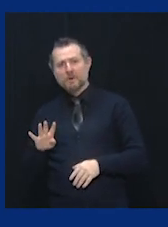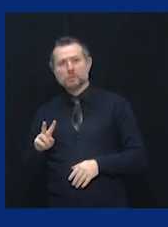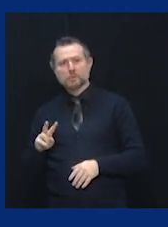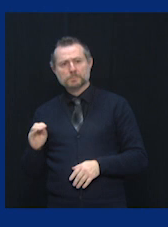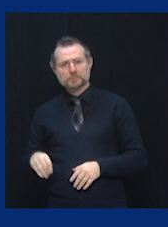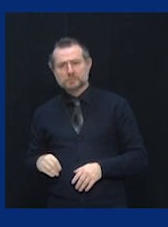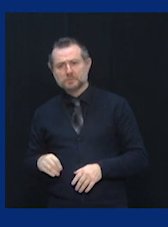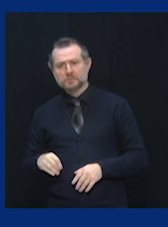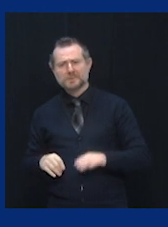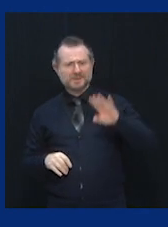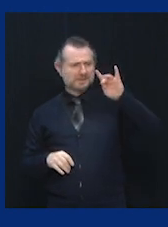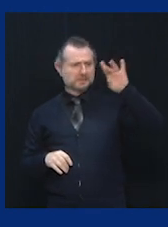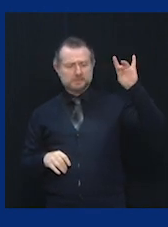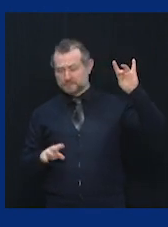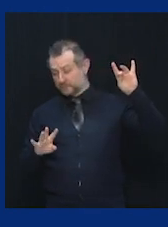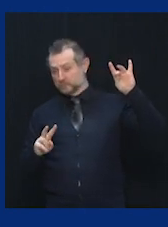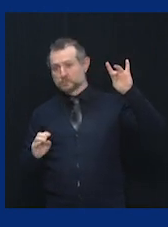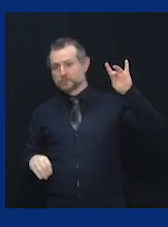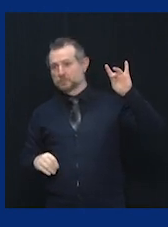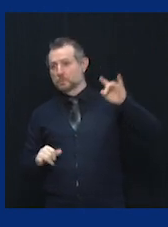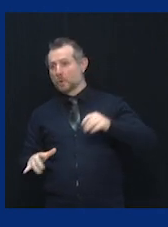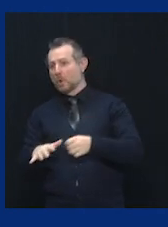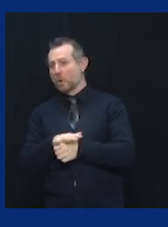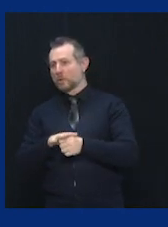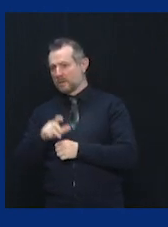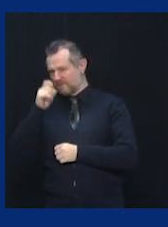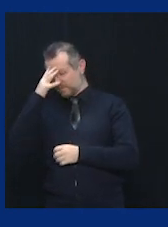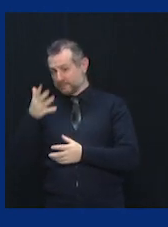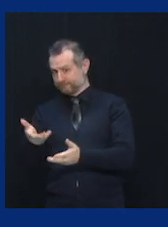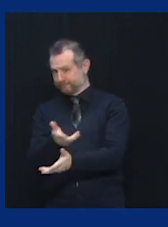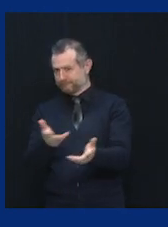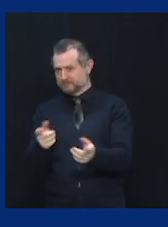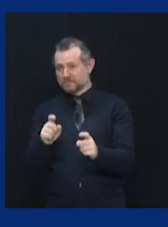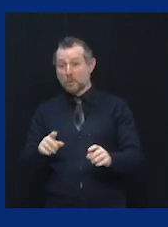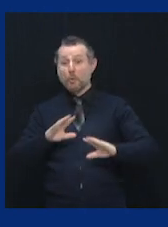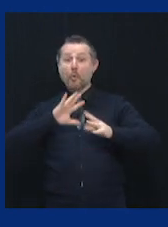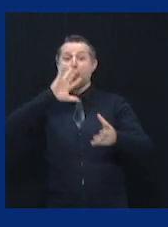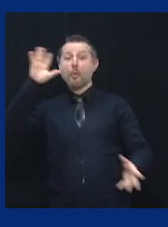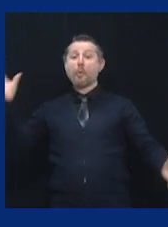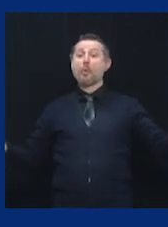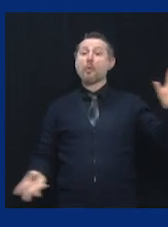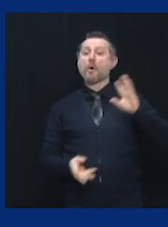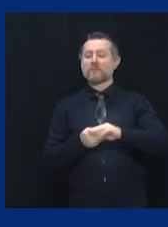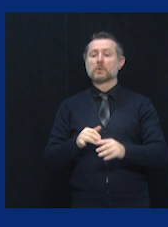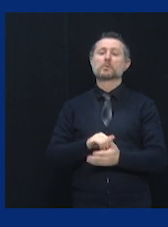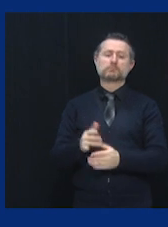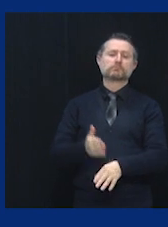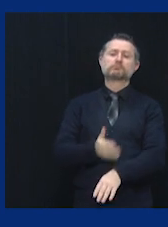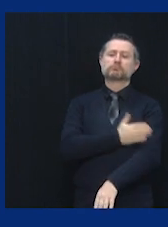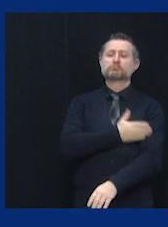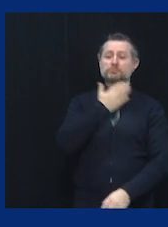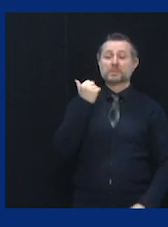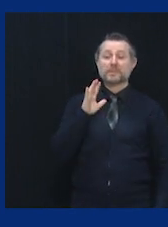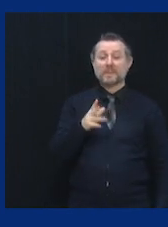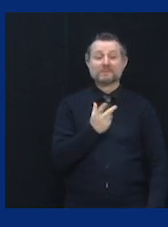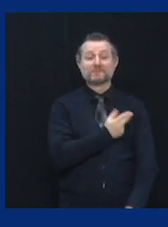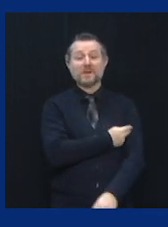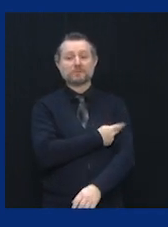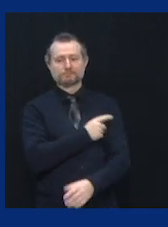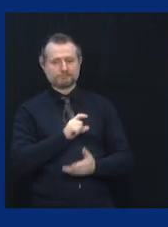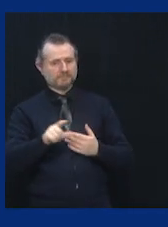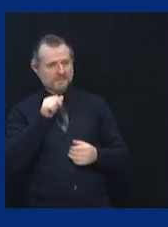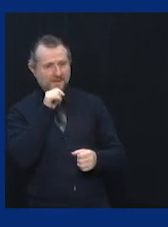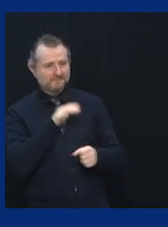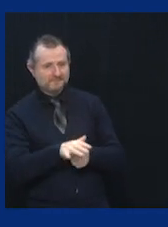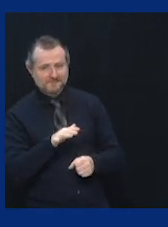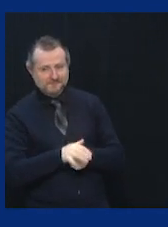So that's for the local governments. But overall, we've made great progress. The vaccine is scarce, so it's important that we're fair in